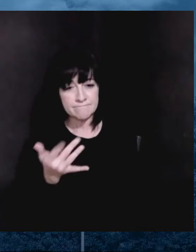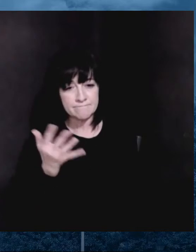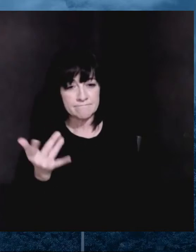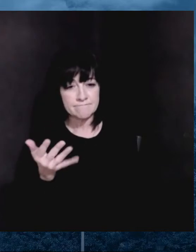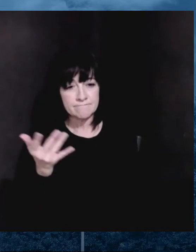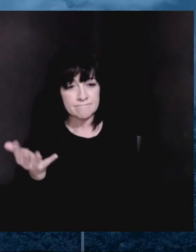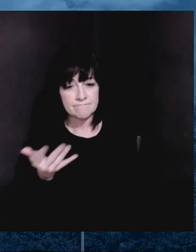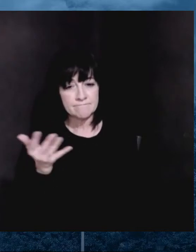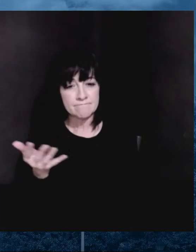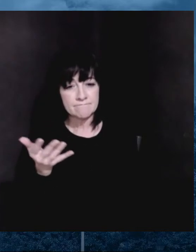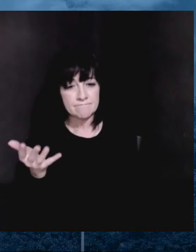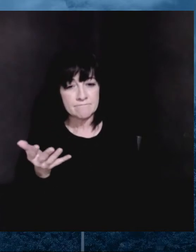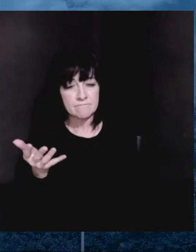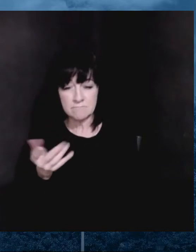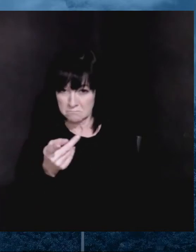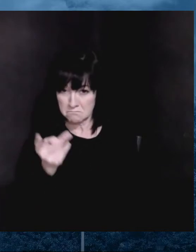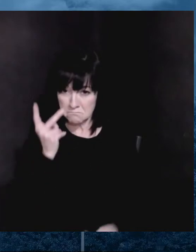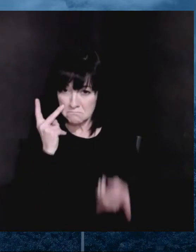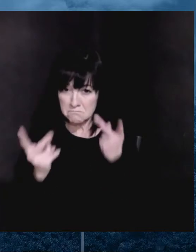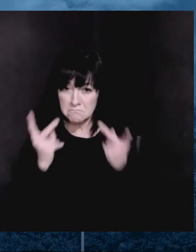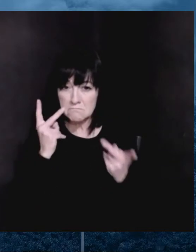variant of the coronavirus